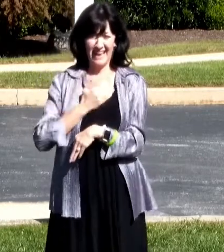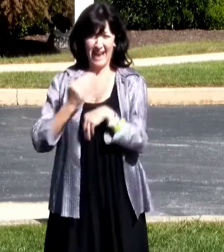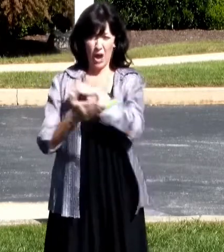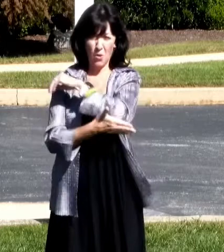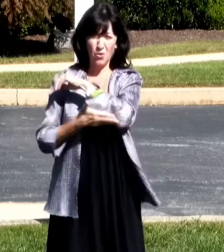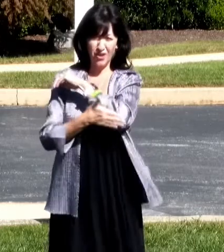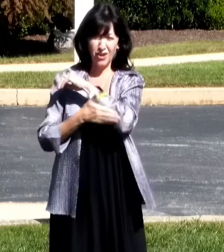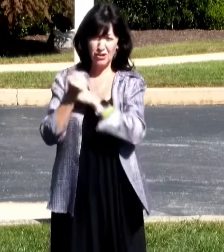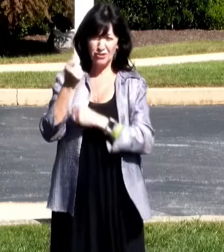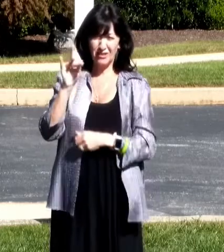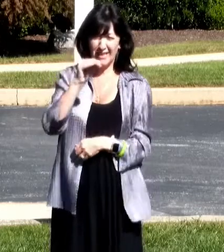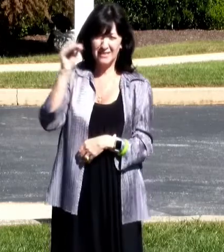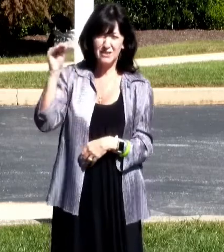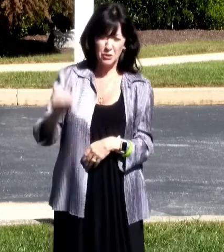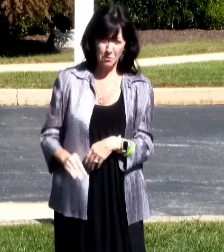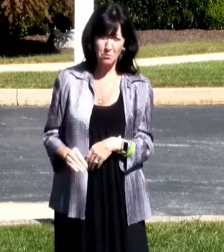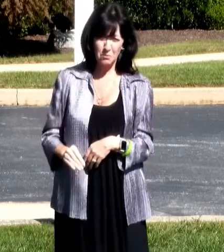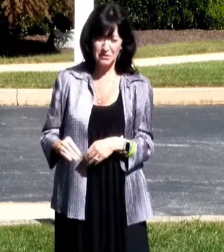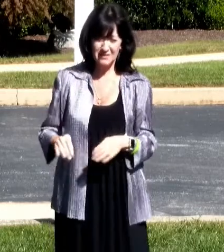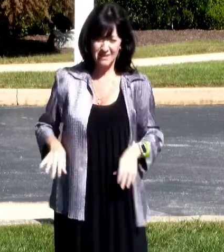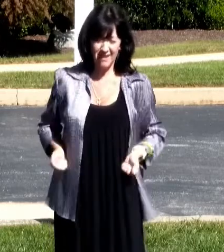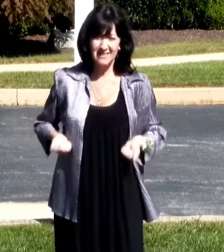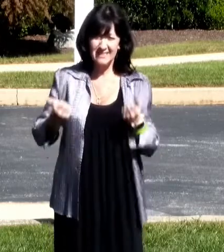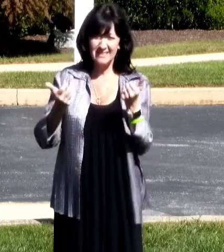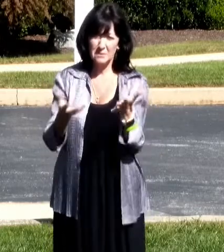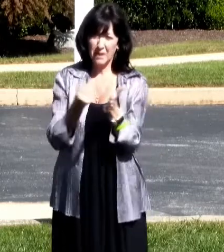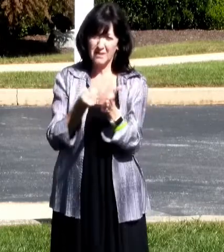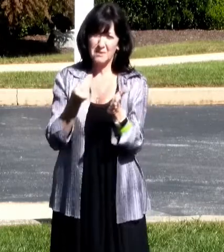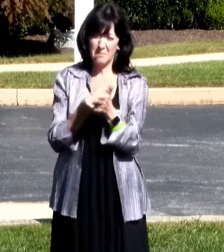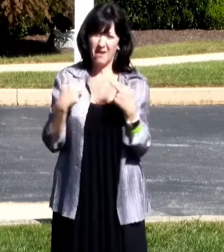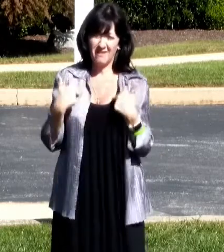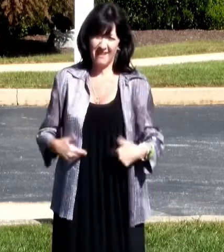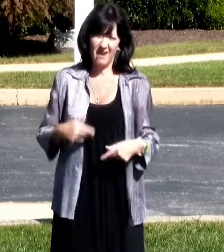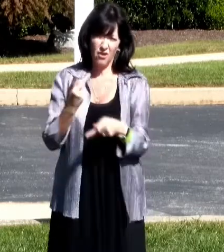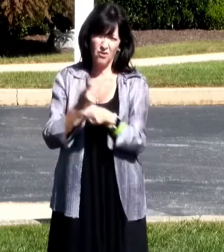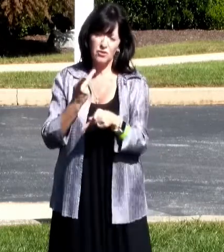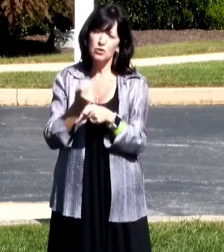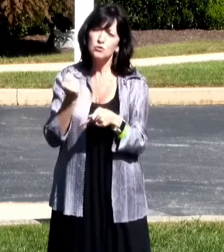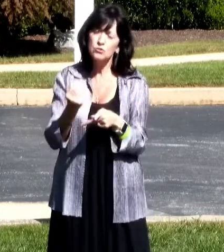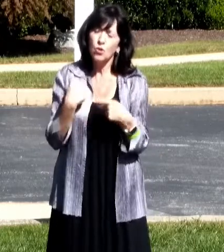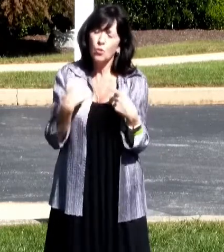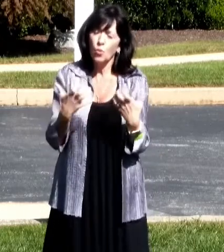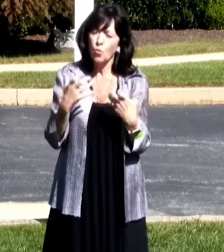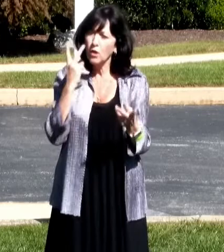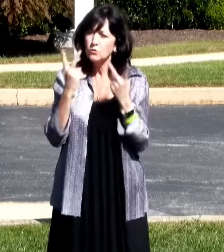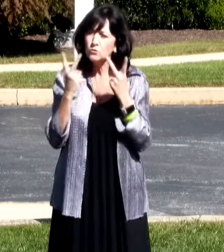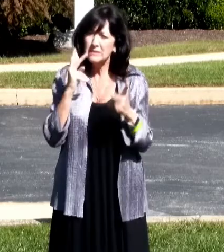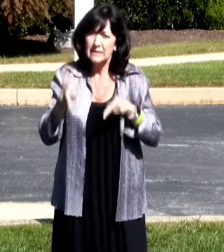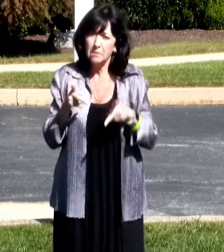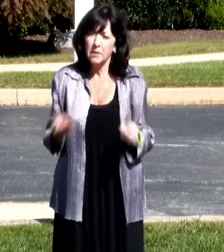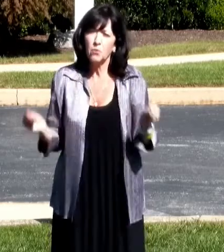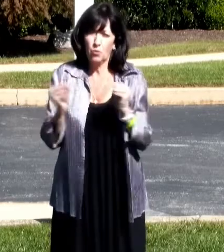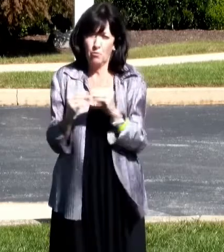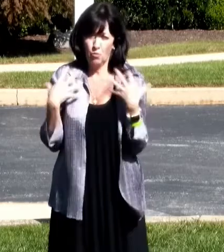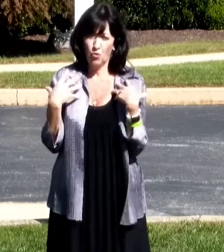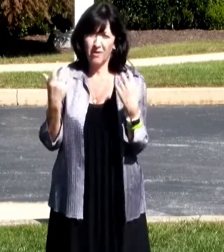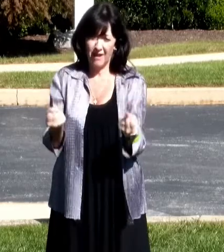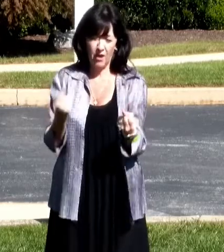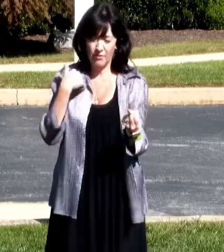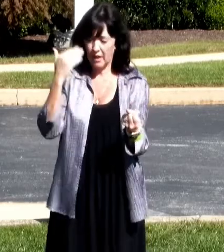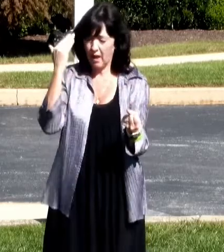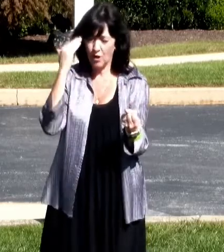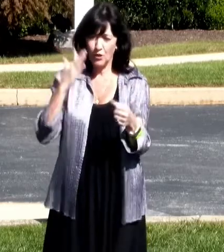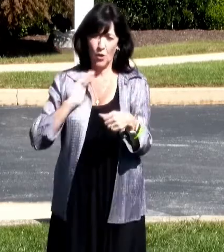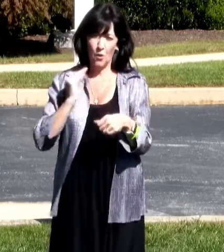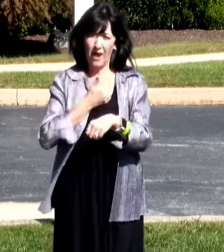healthcare gross domestic product, let's make sure we're getting those outcomes. So I'm excited. I know we're on a tight timeline probably with the governor's schedule, so